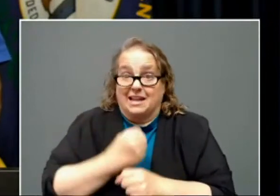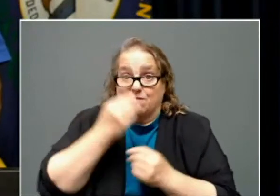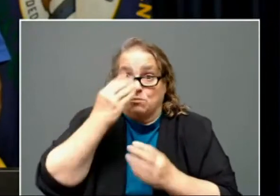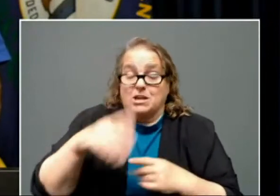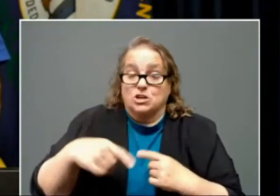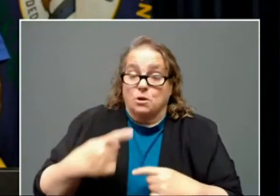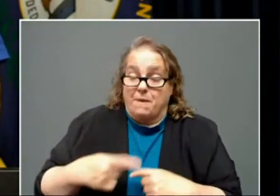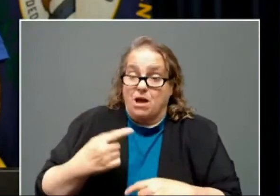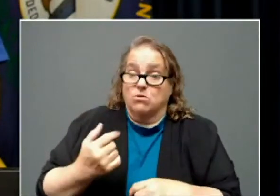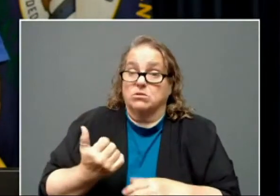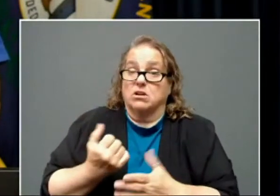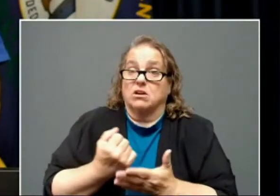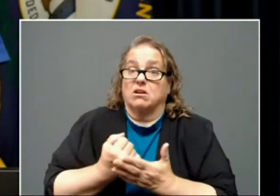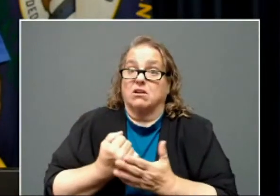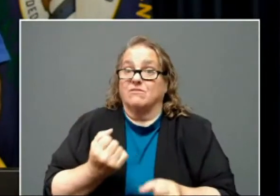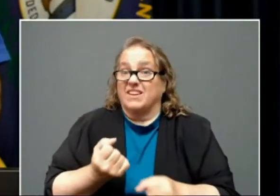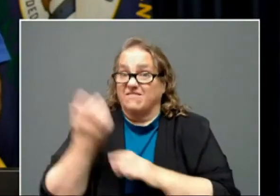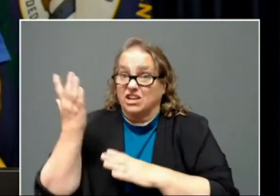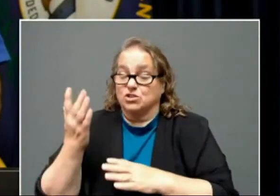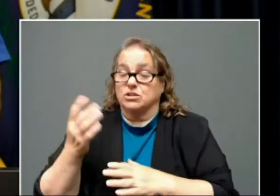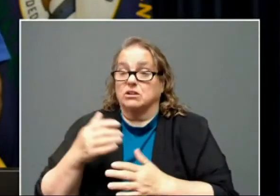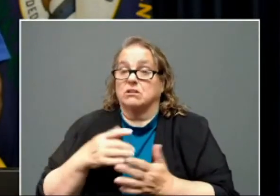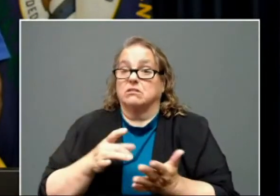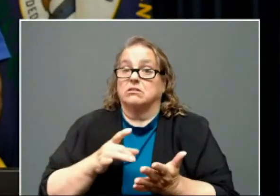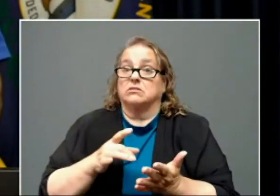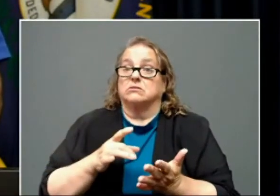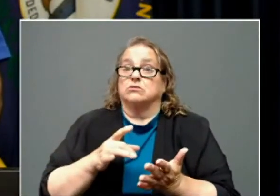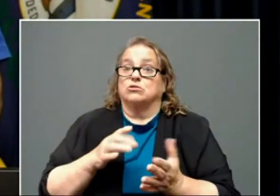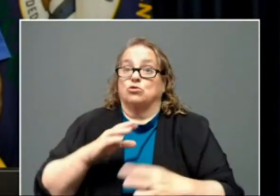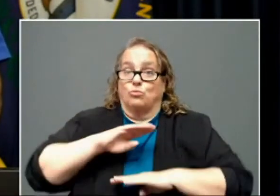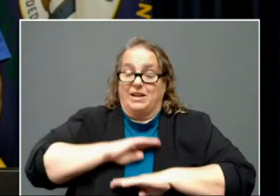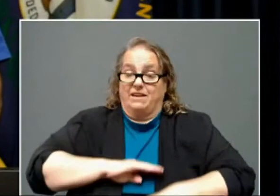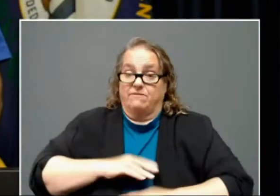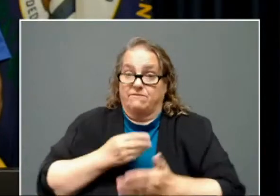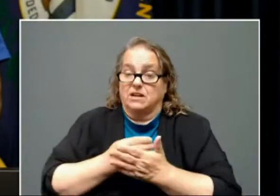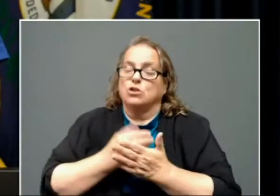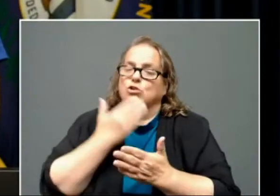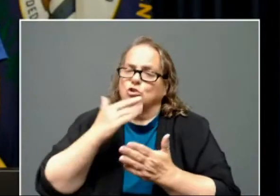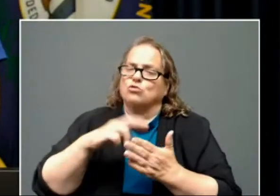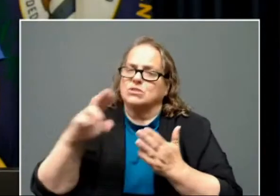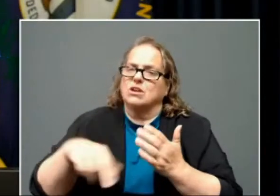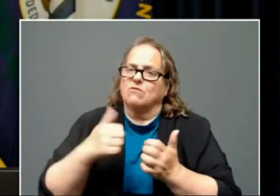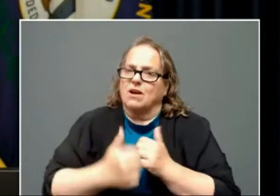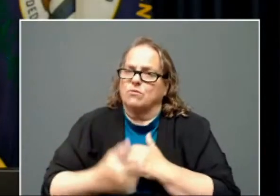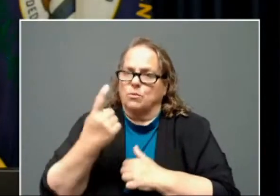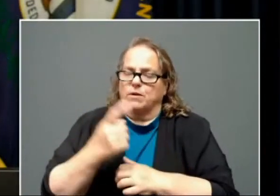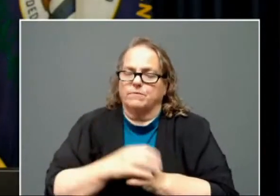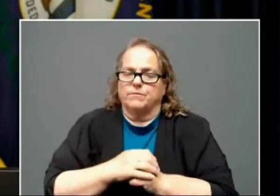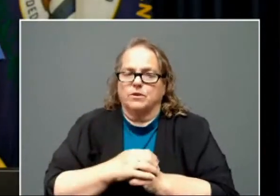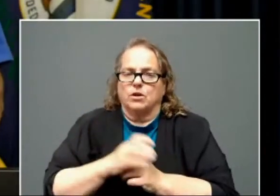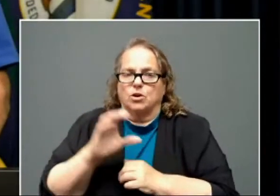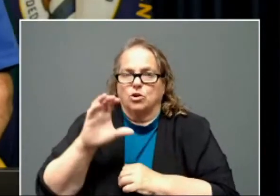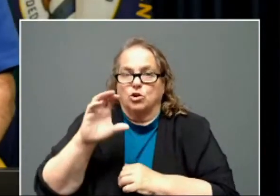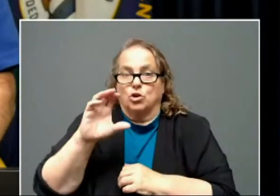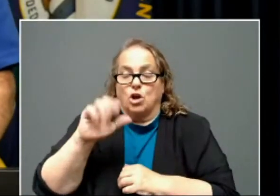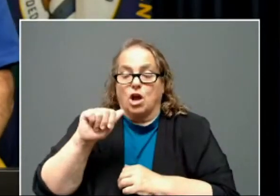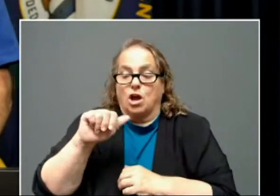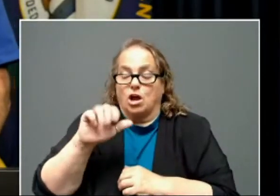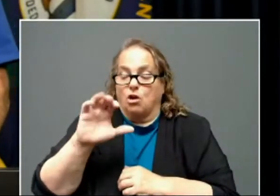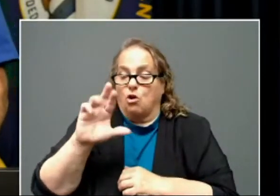hope we can get a good result for everybody. Corinne Boyer from WEKU.